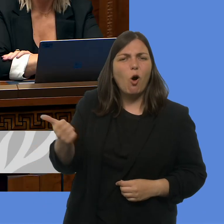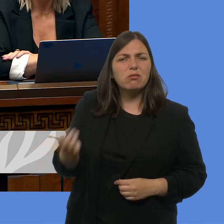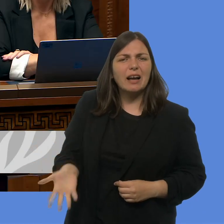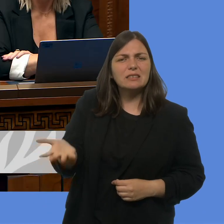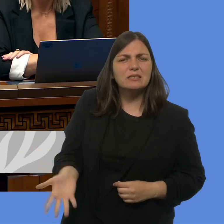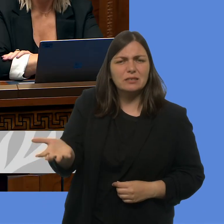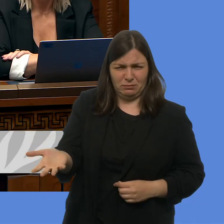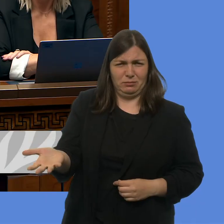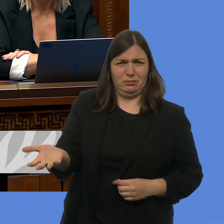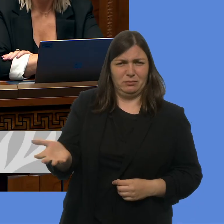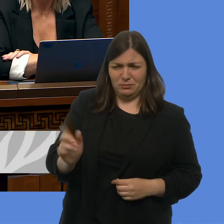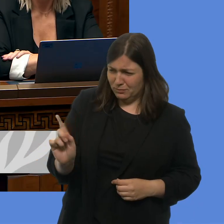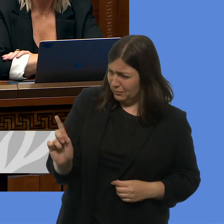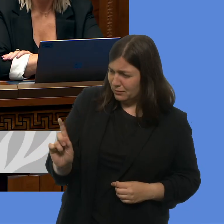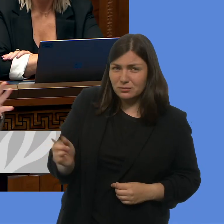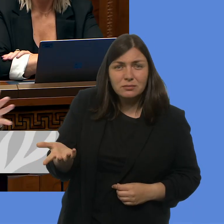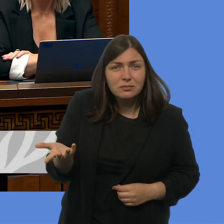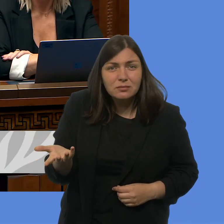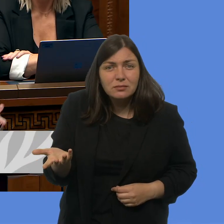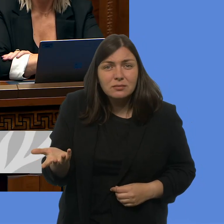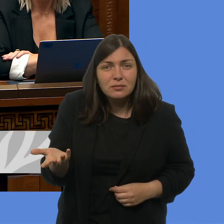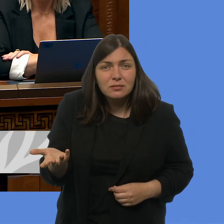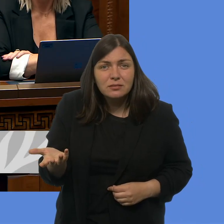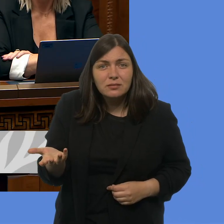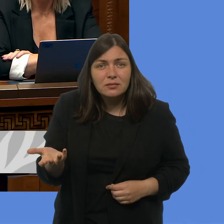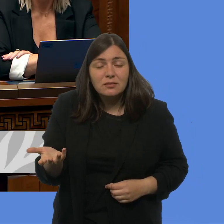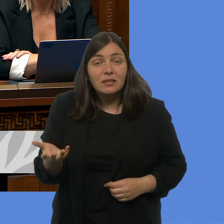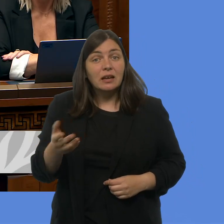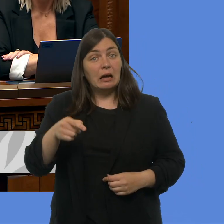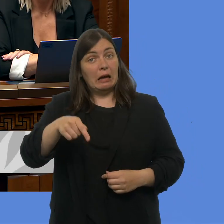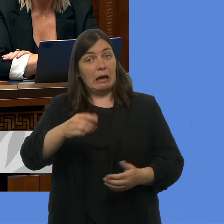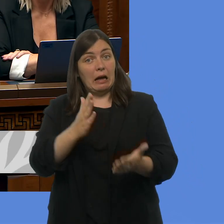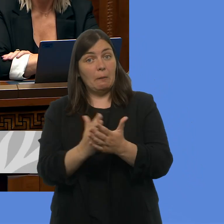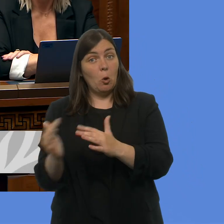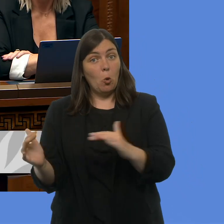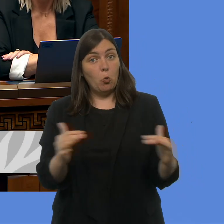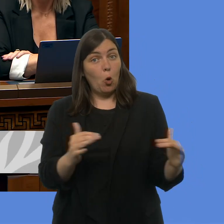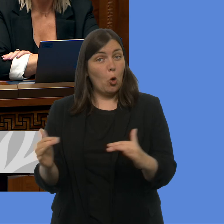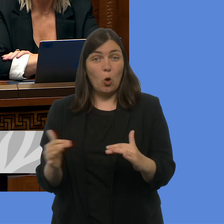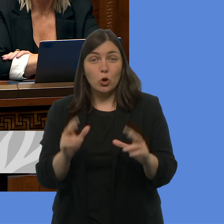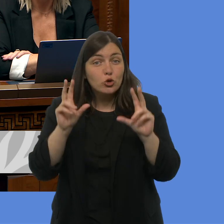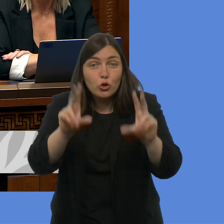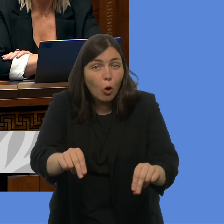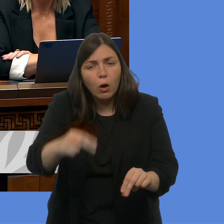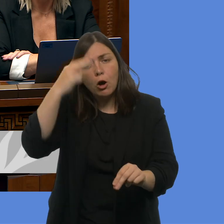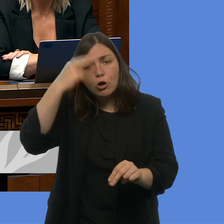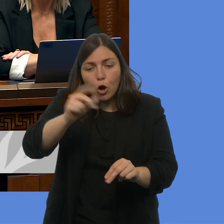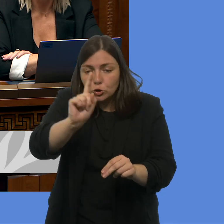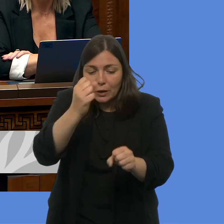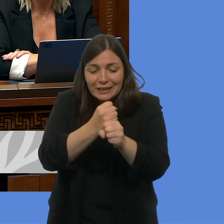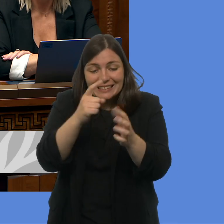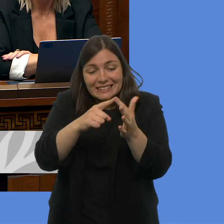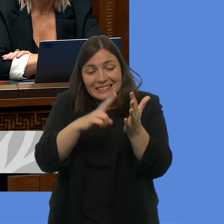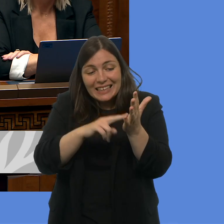some quarters. This can't be described as a war, because this is genocide. This is genocide, it's